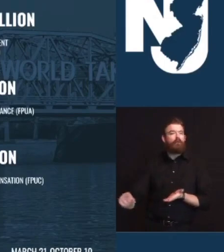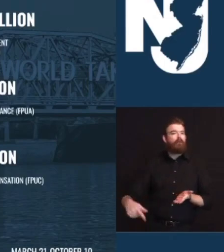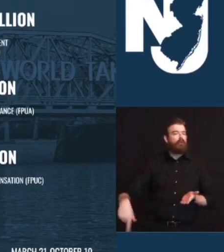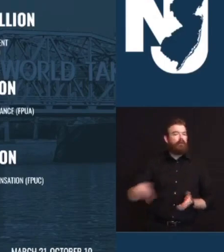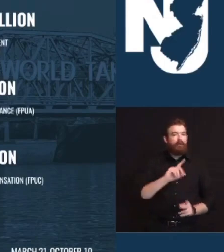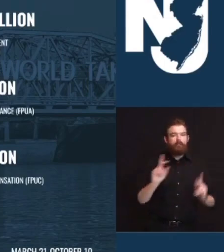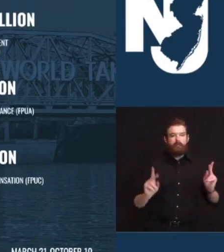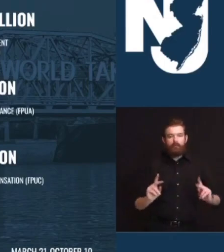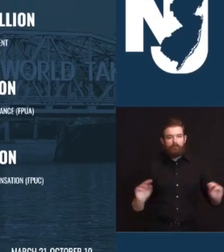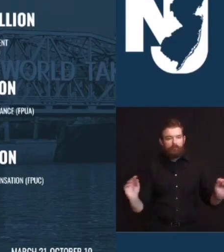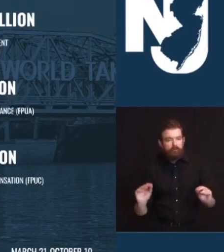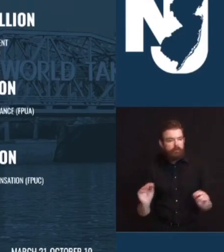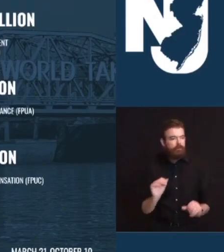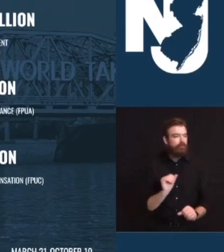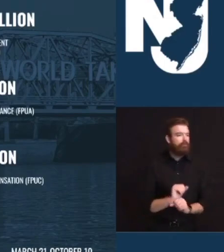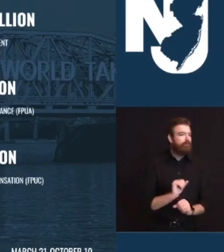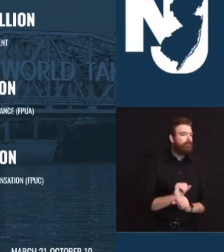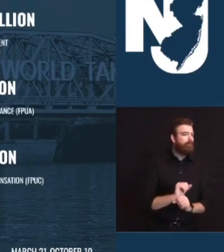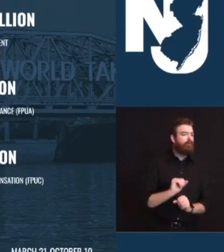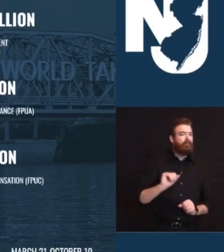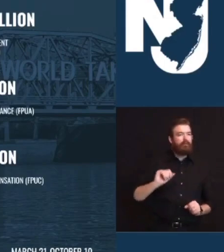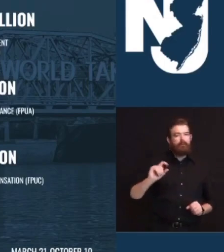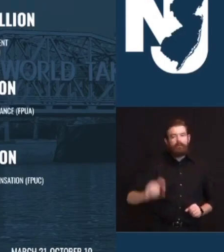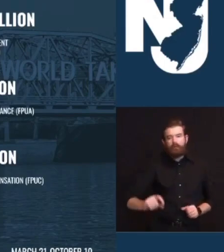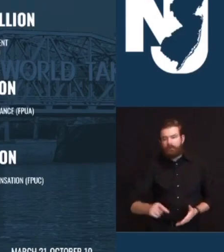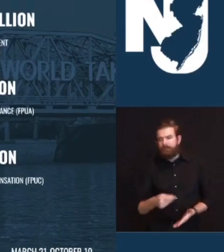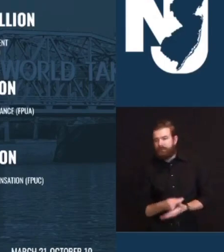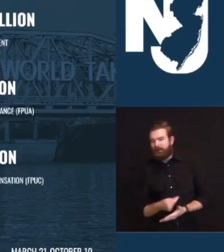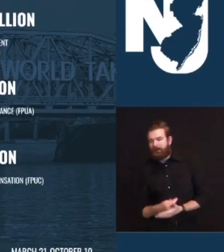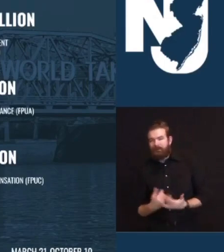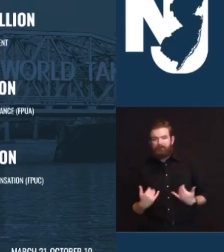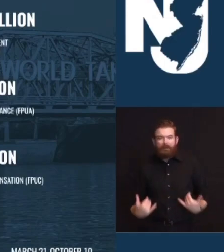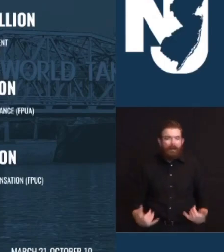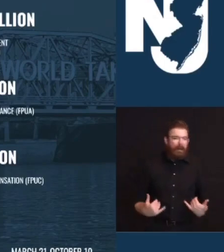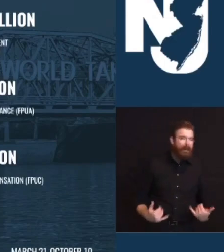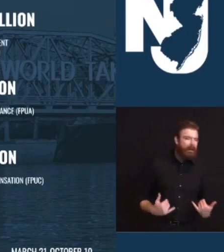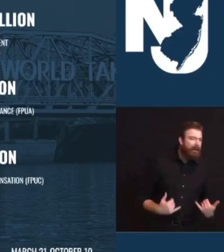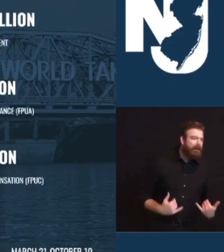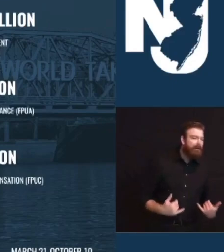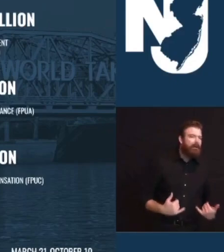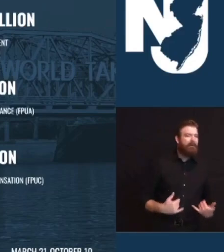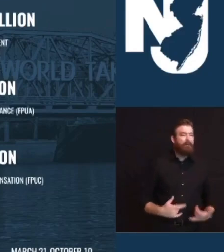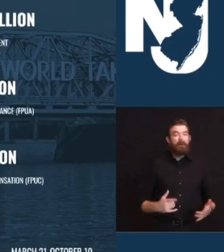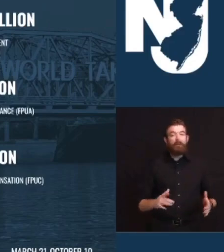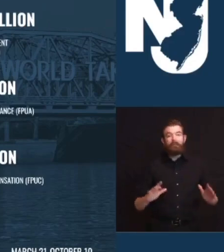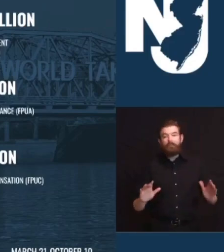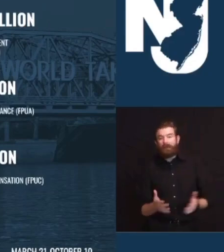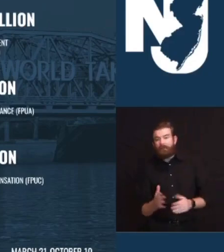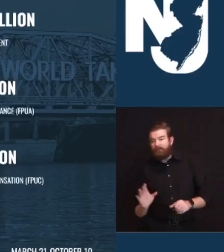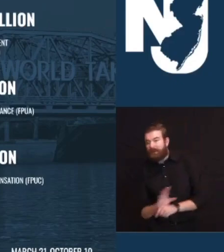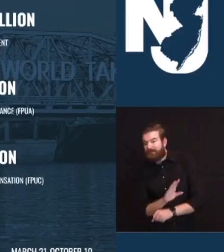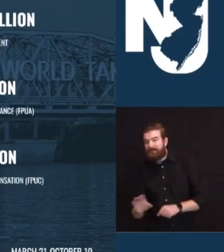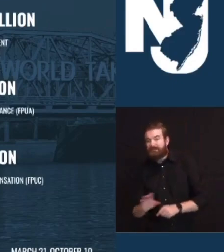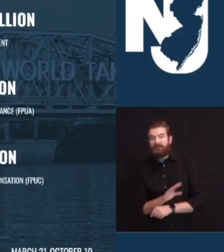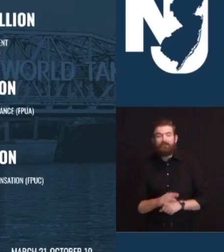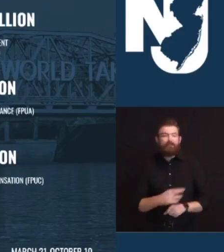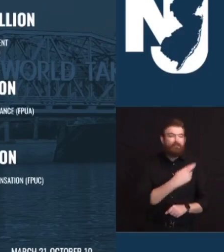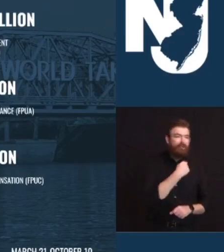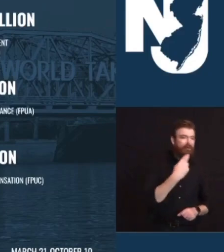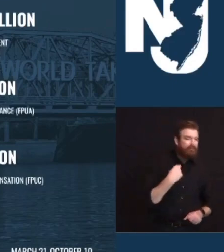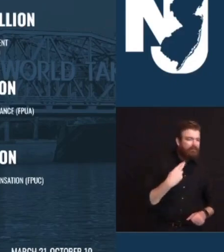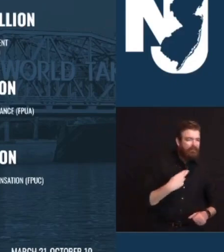that we all know is coming. But right now it's hard, just for small businesses, for restaurants, for